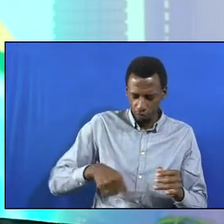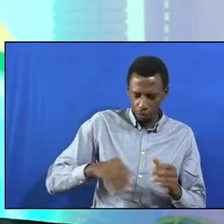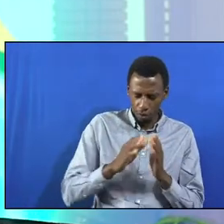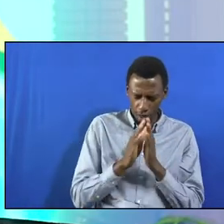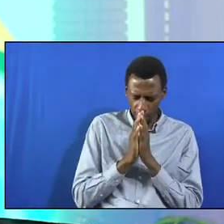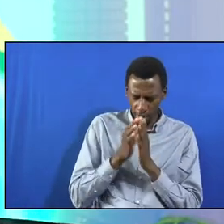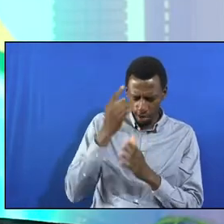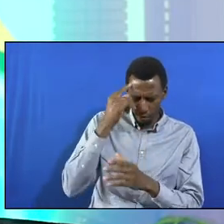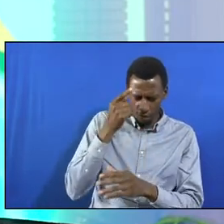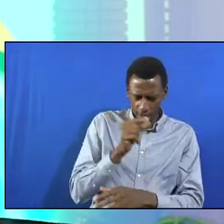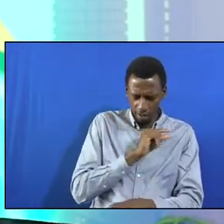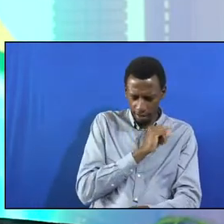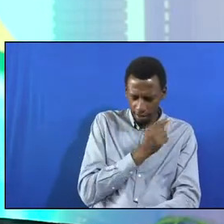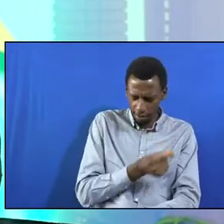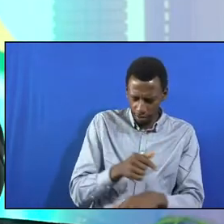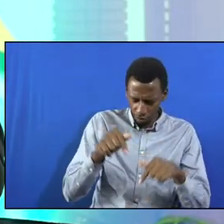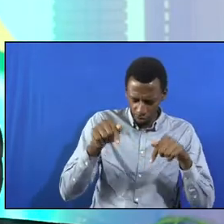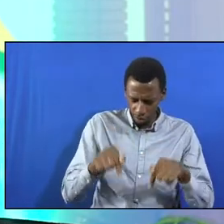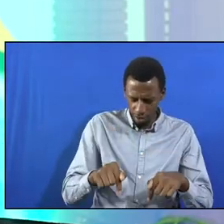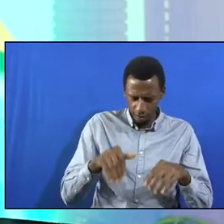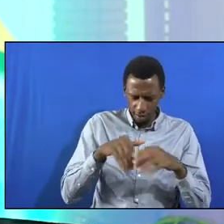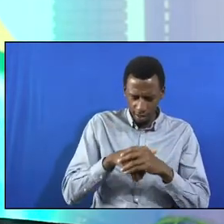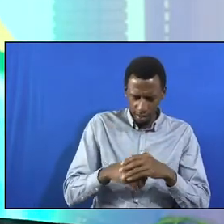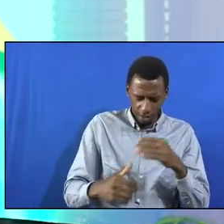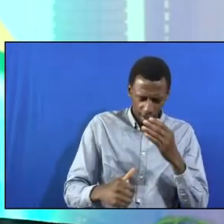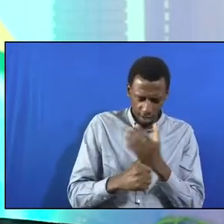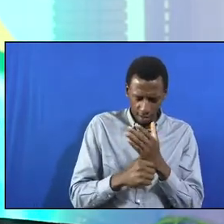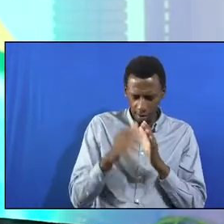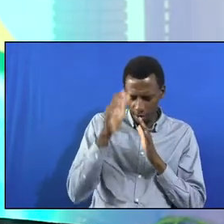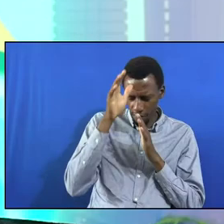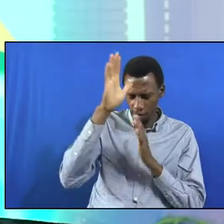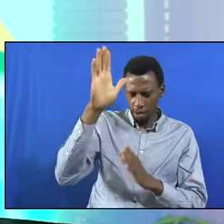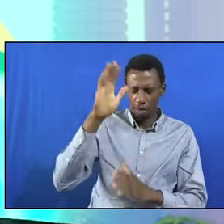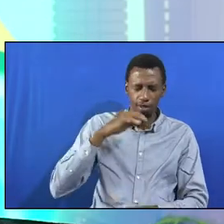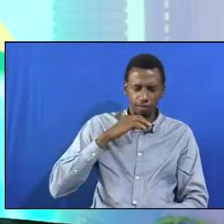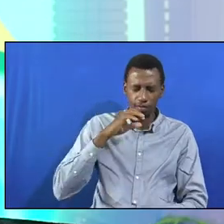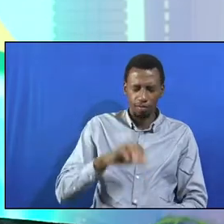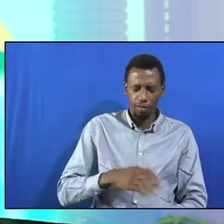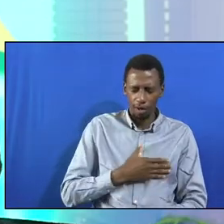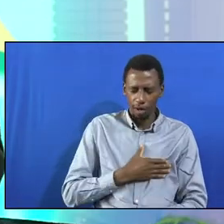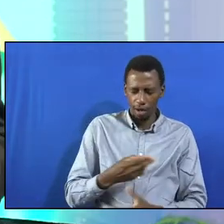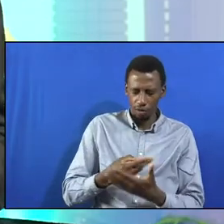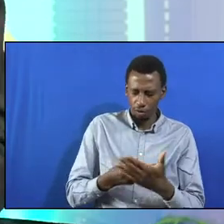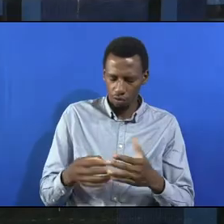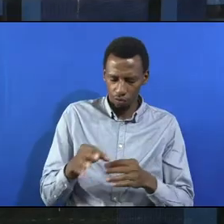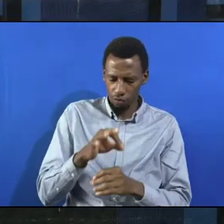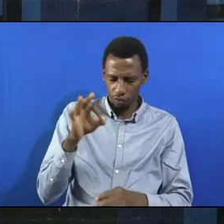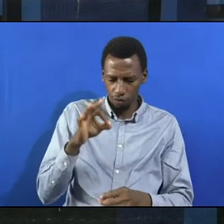grace today in the name of the Father, the Son, and the Holy Spirit.